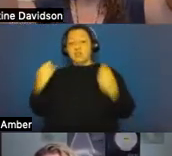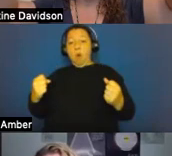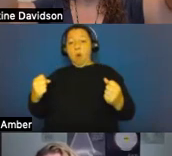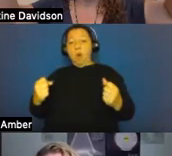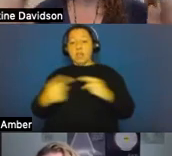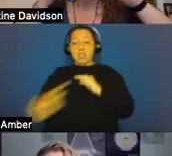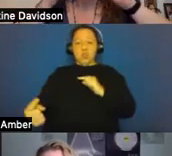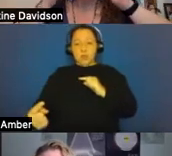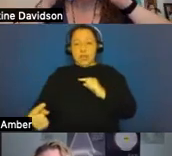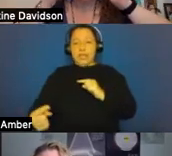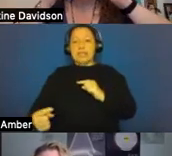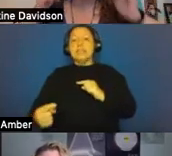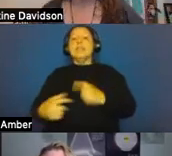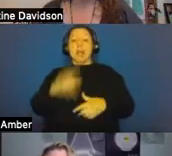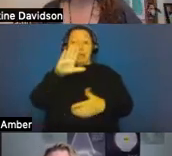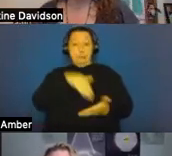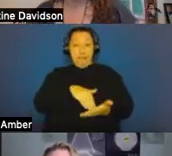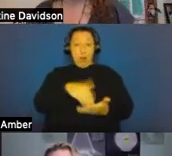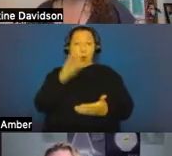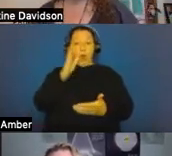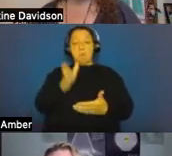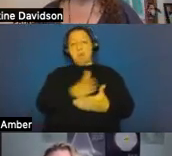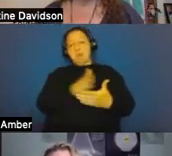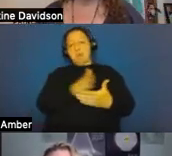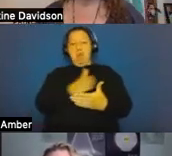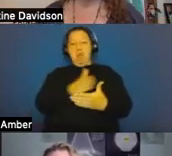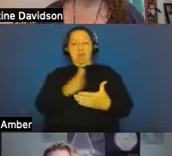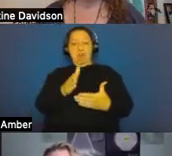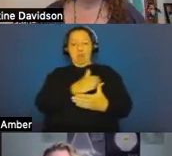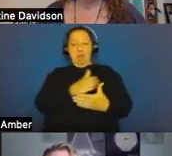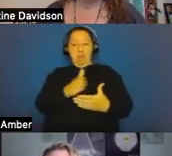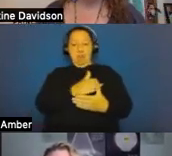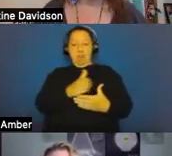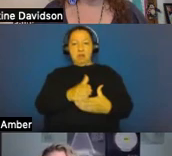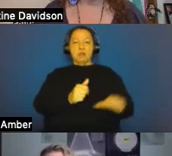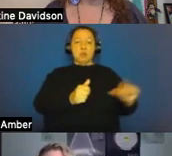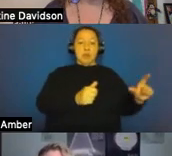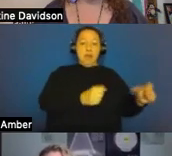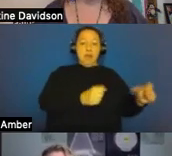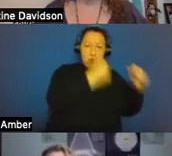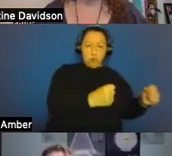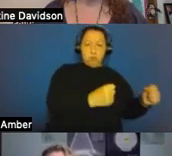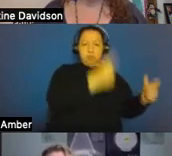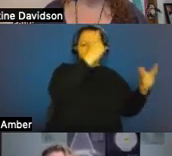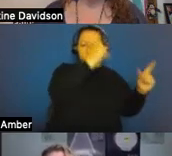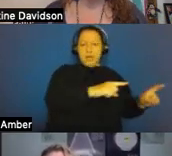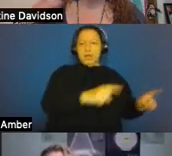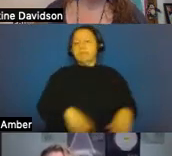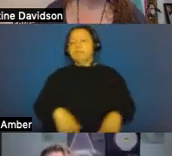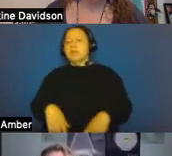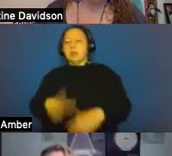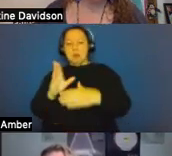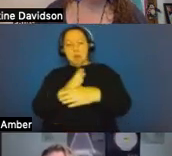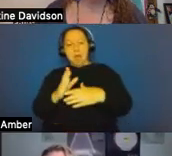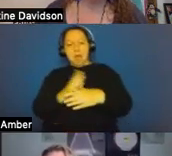in the middle. So the idea of this exercise is, how do you feel about it? And there's no